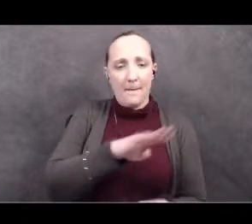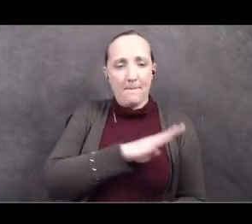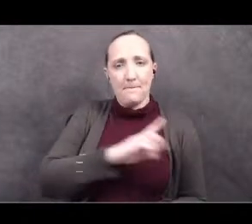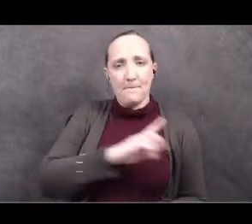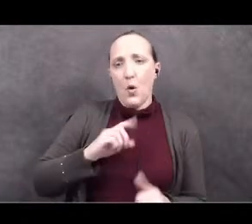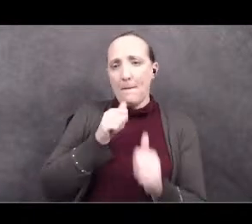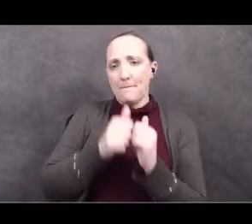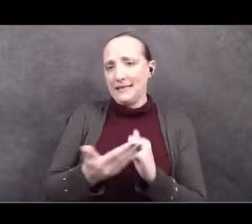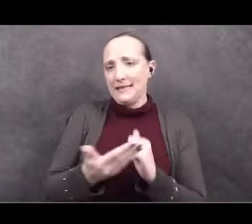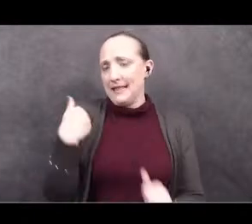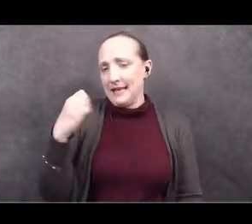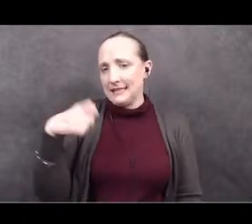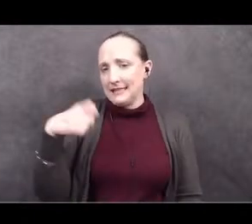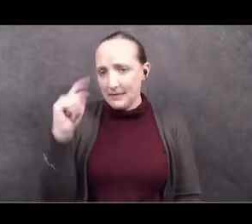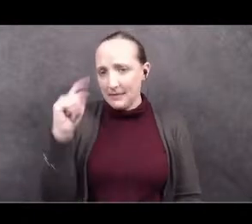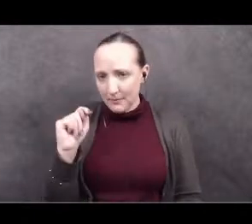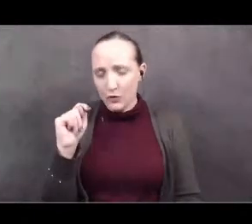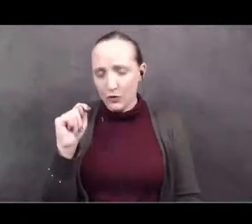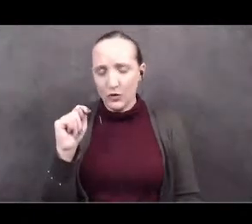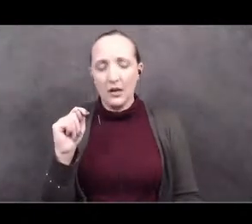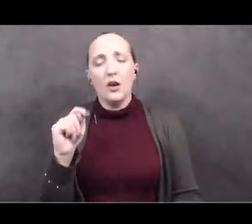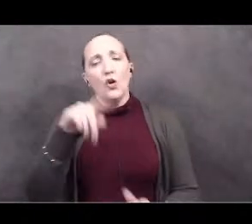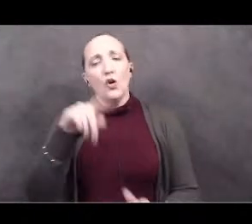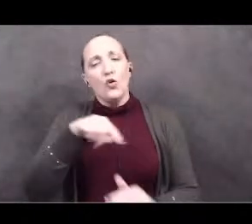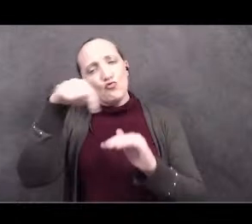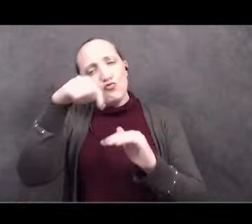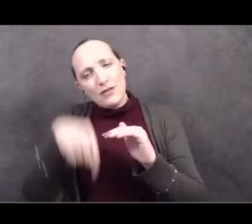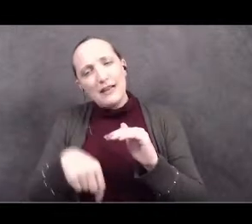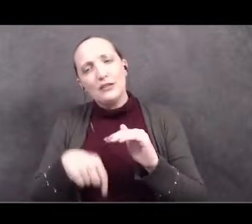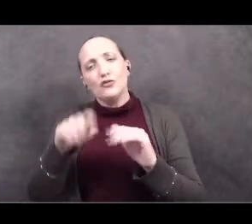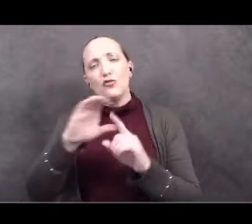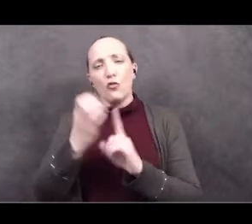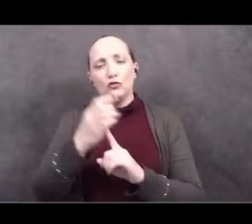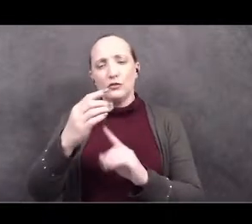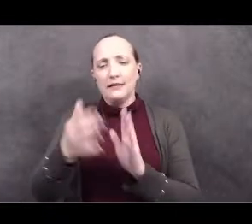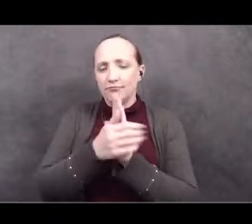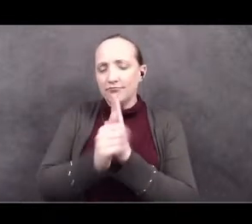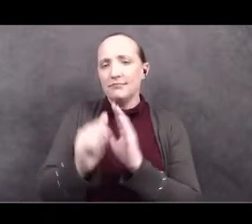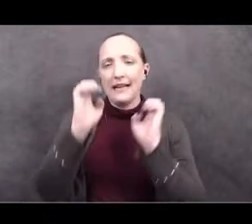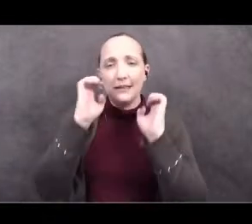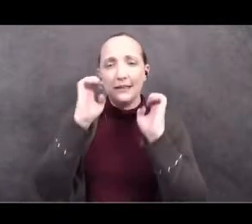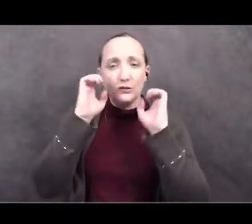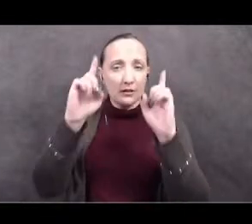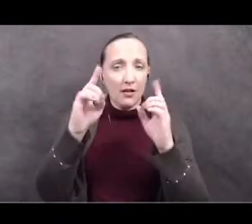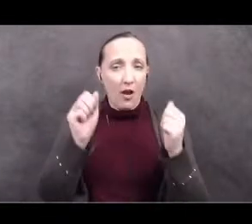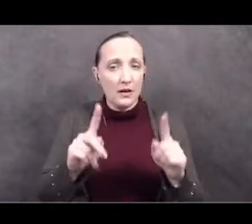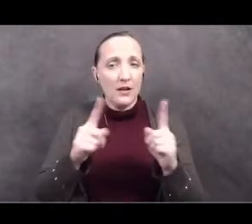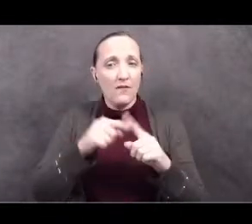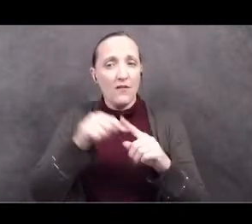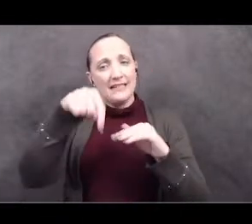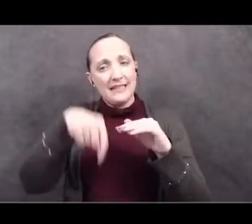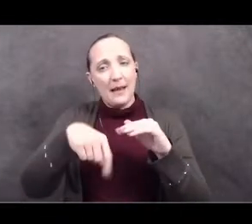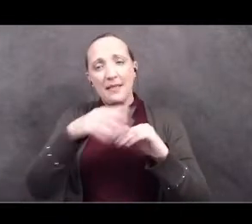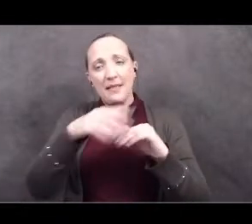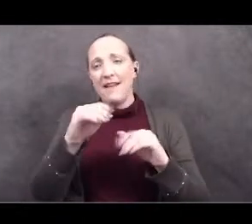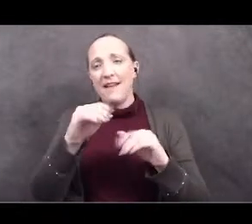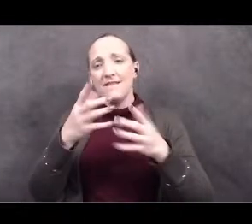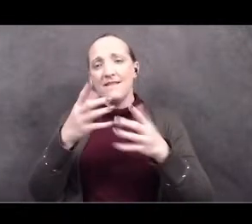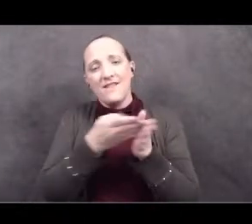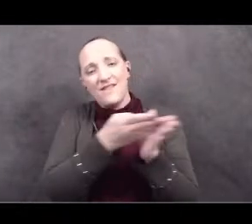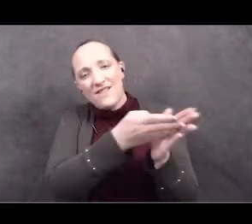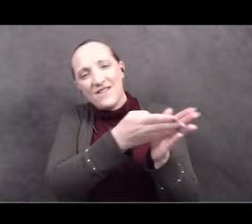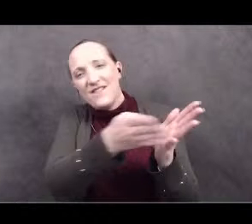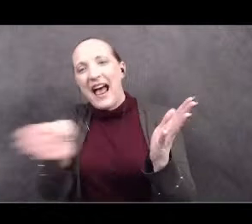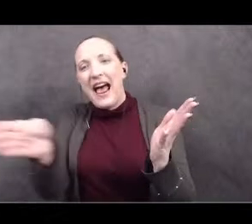September Rich culturally proficient educational opportunities that explore the dep and vastness of African-American black